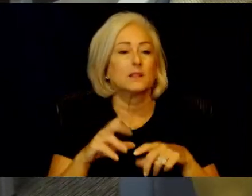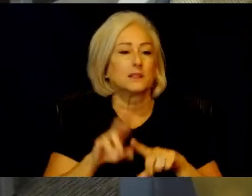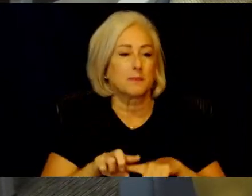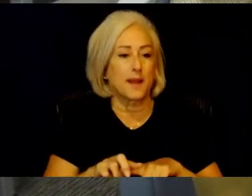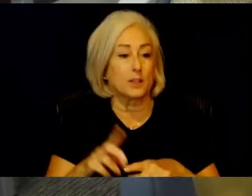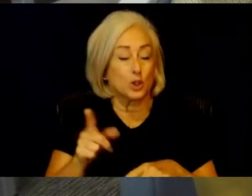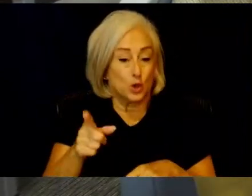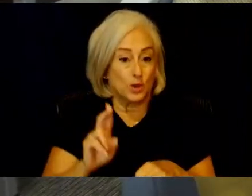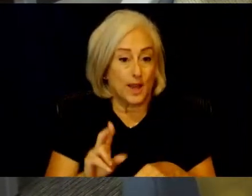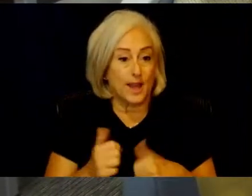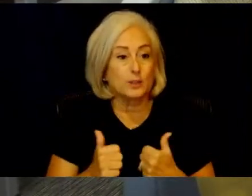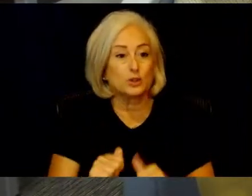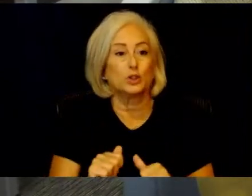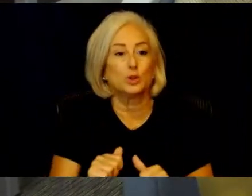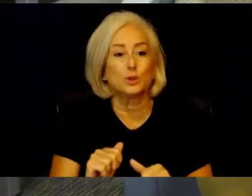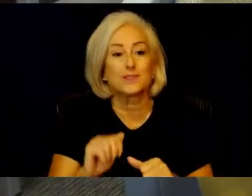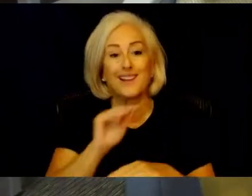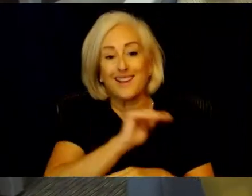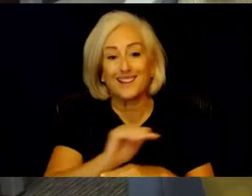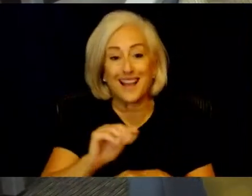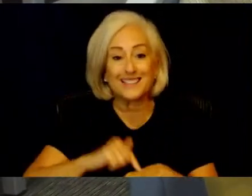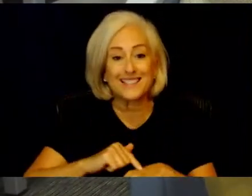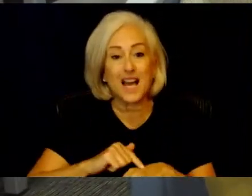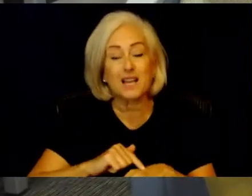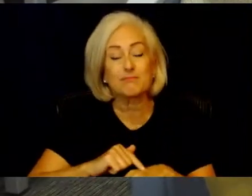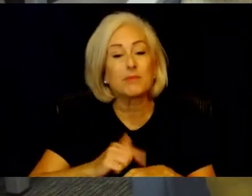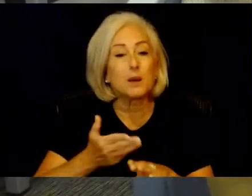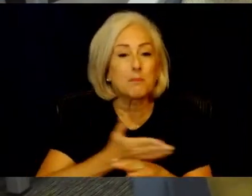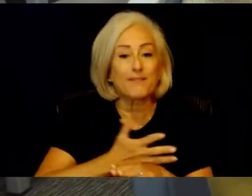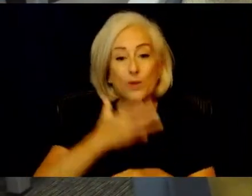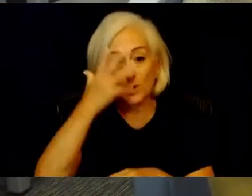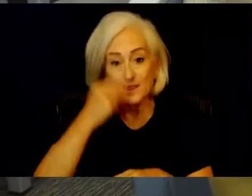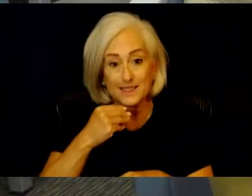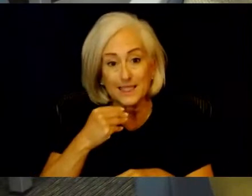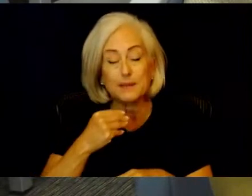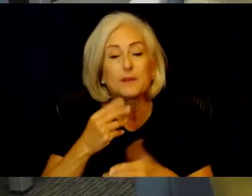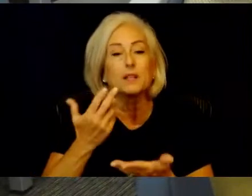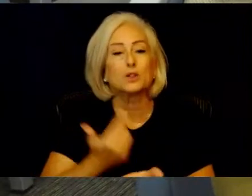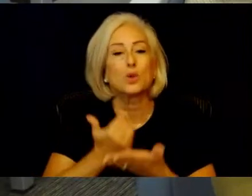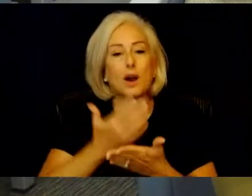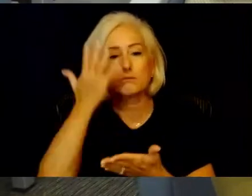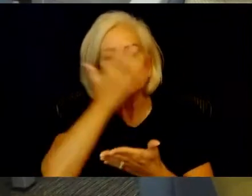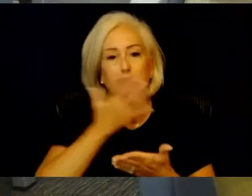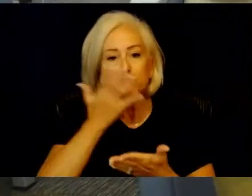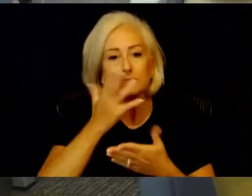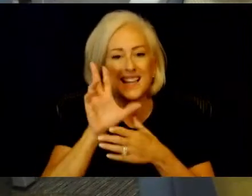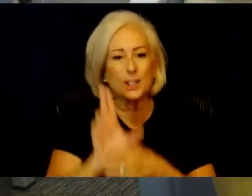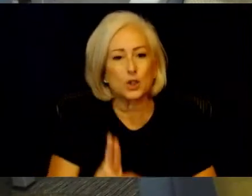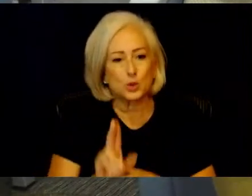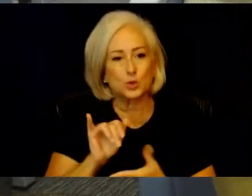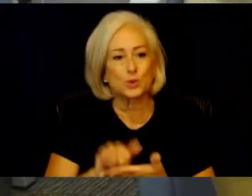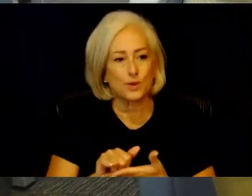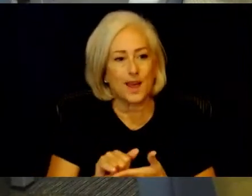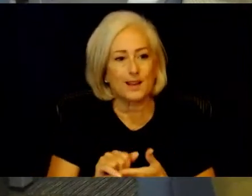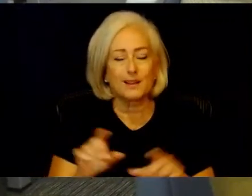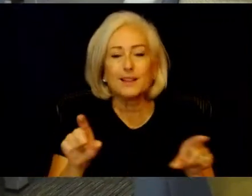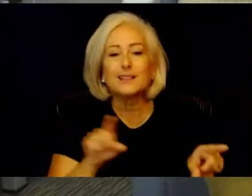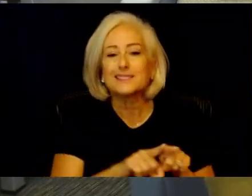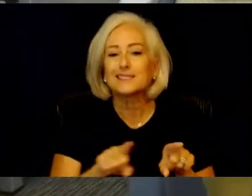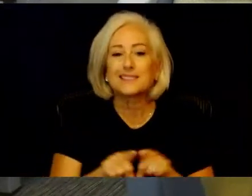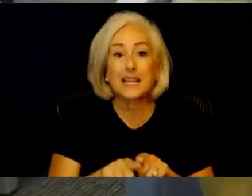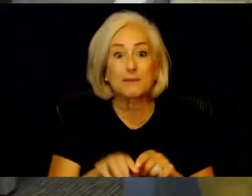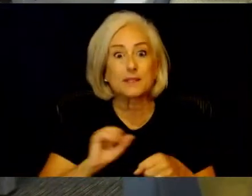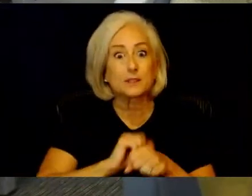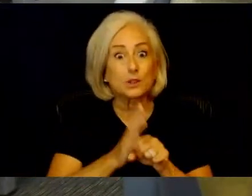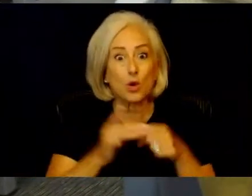turning the machine on. And that leads to desensitization of our face to that type of mask. Similar to how we got used to wearing COVID mask. Initially,